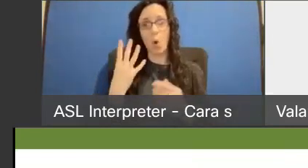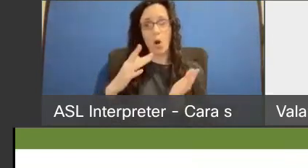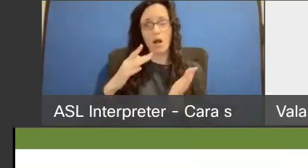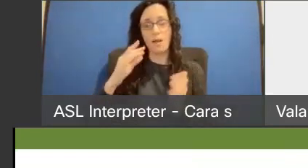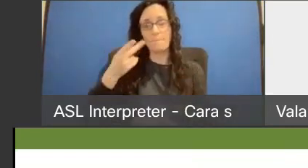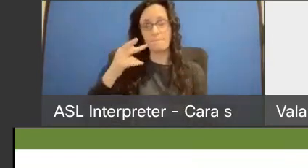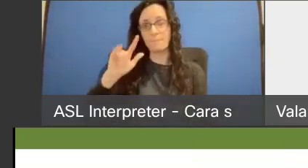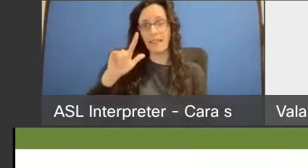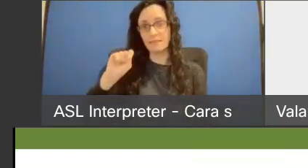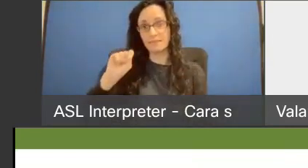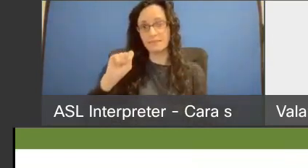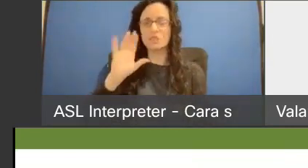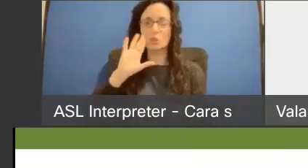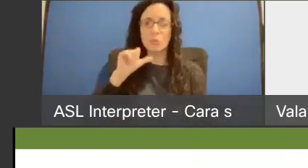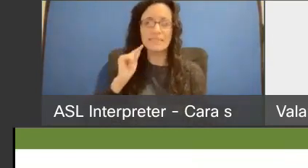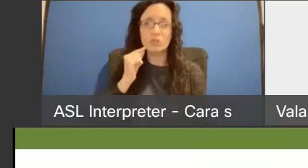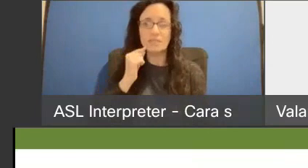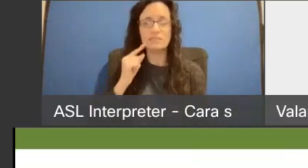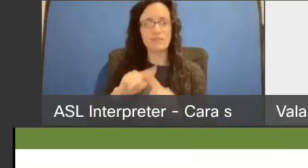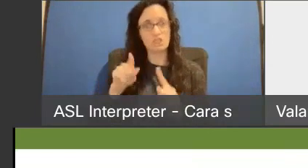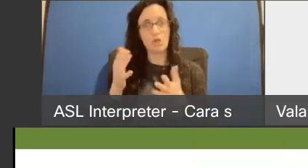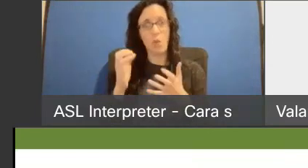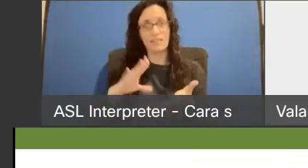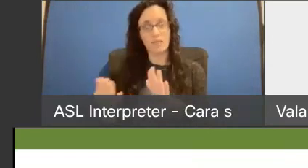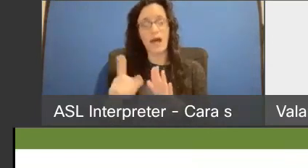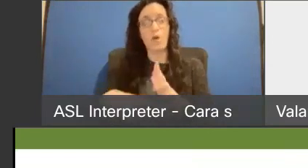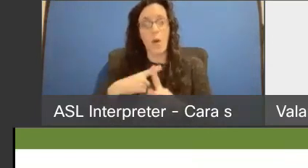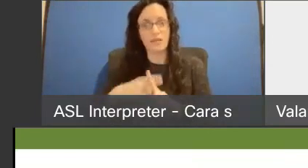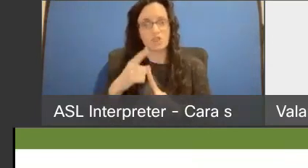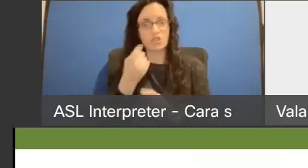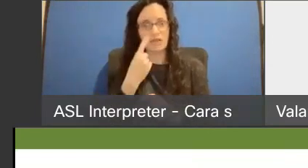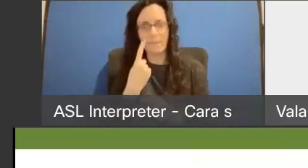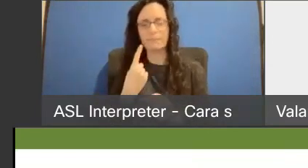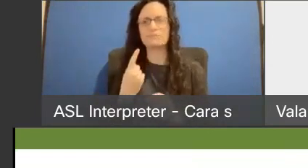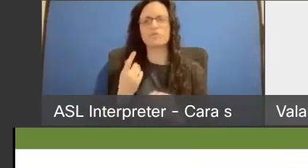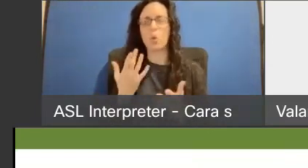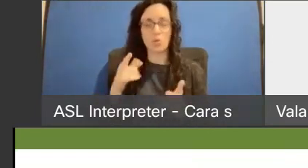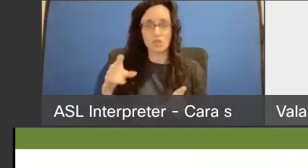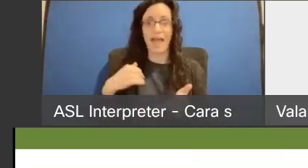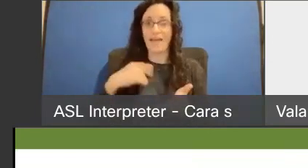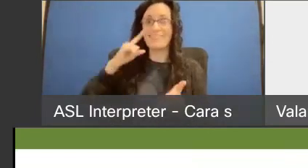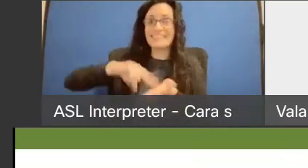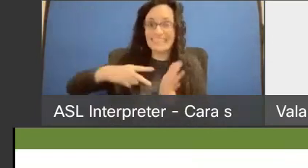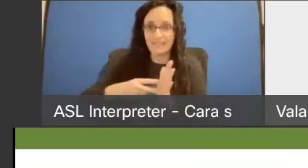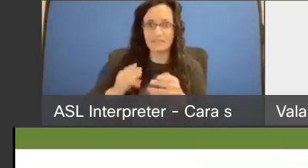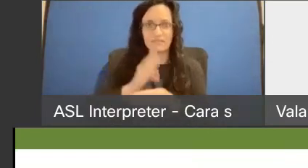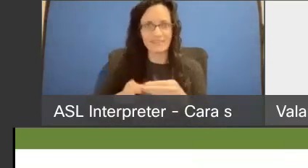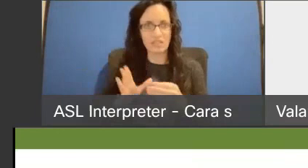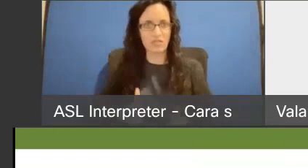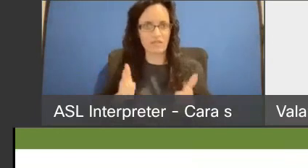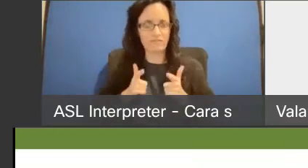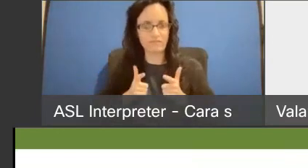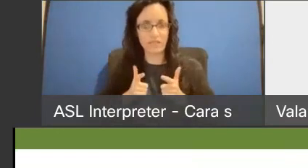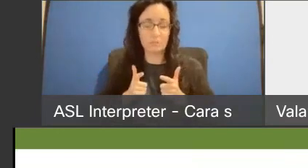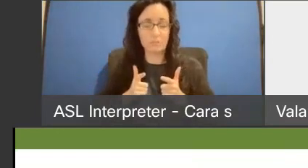to die when she took them. So that's actually the definition of an attempt, that she had the intent of ending her life when she took them.